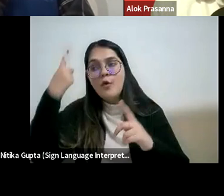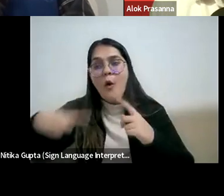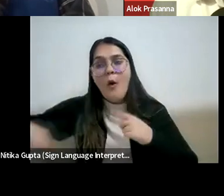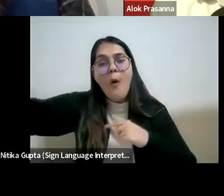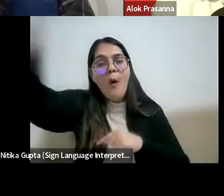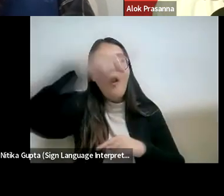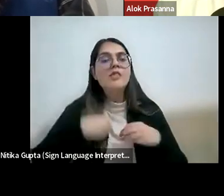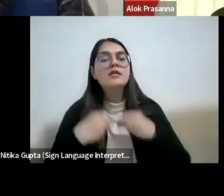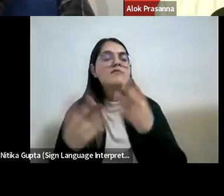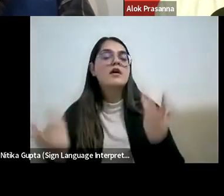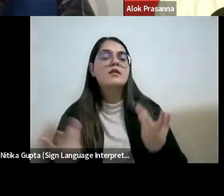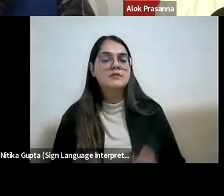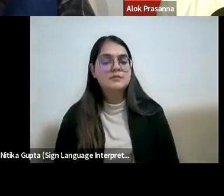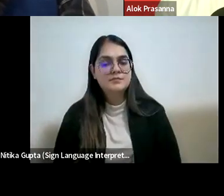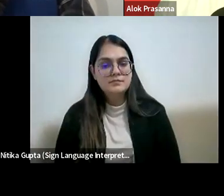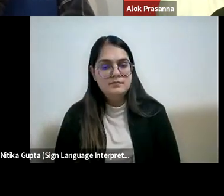general?